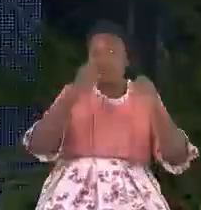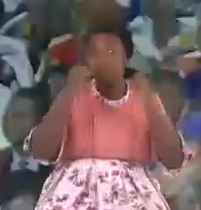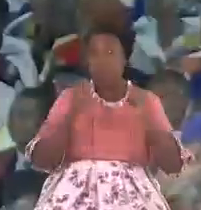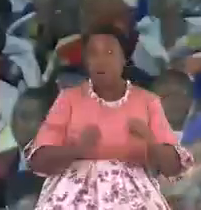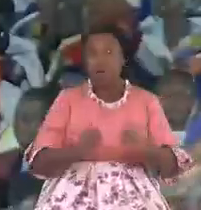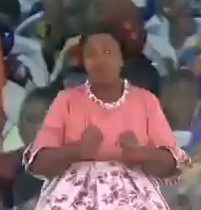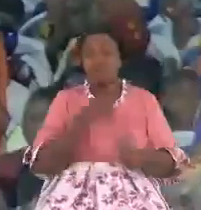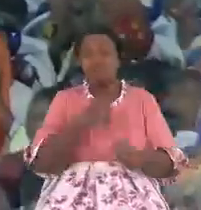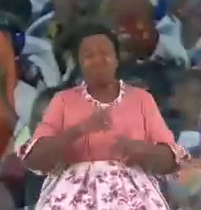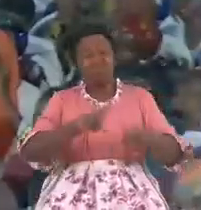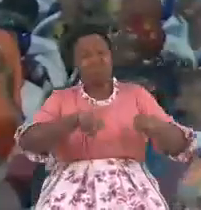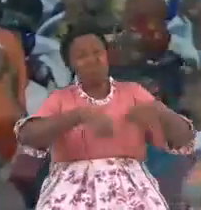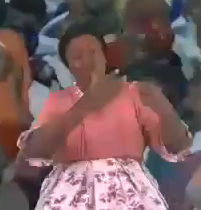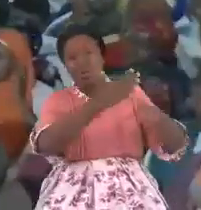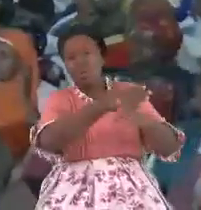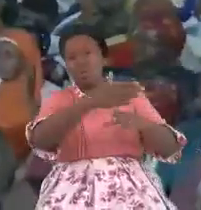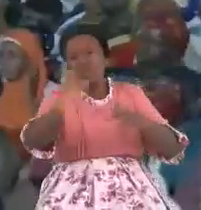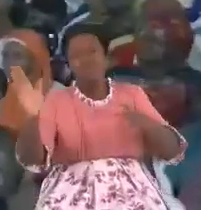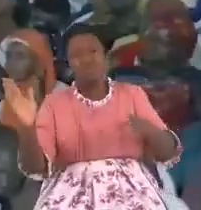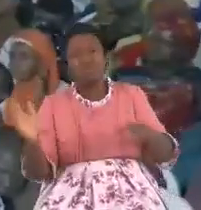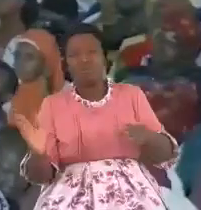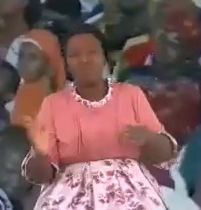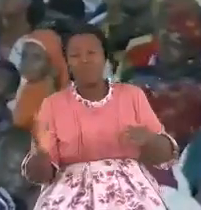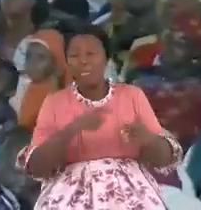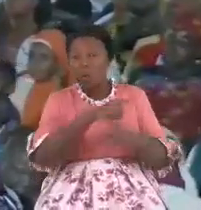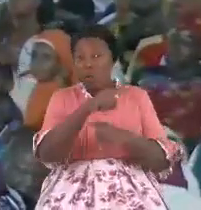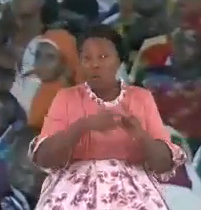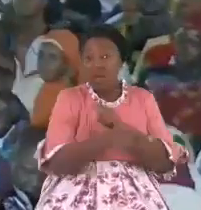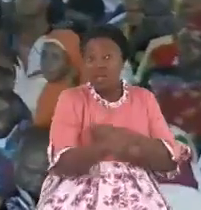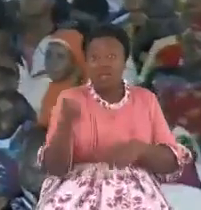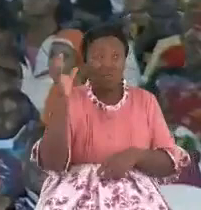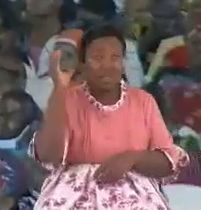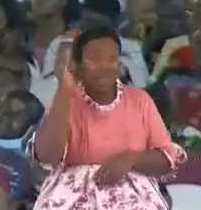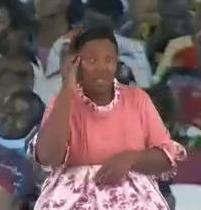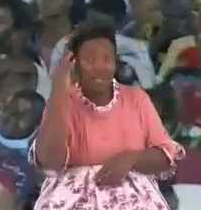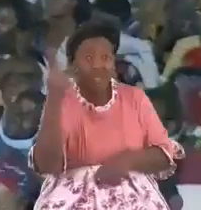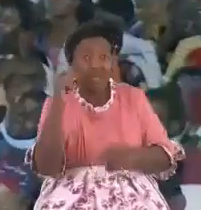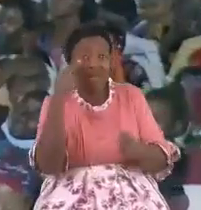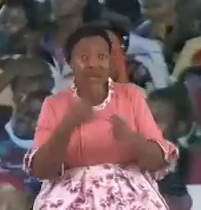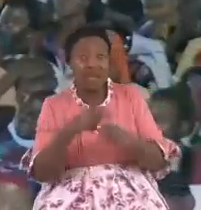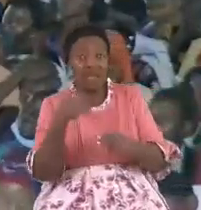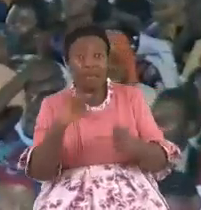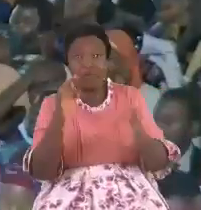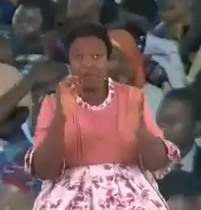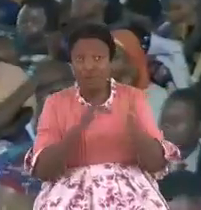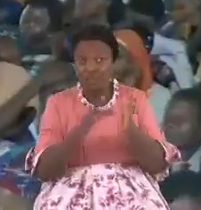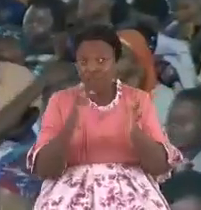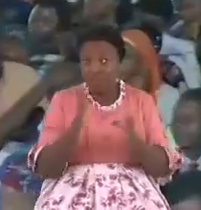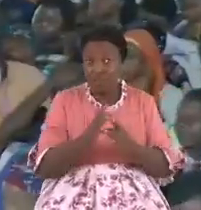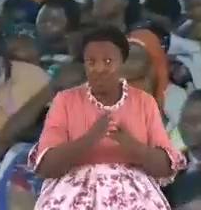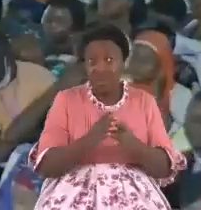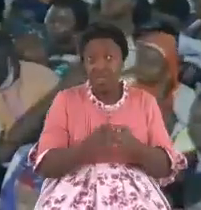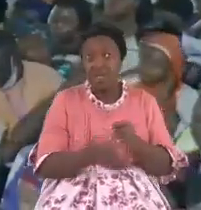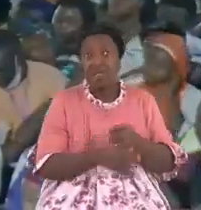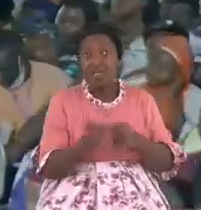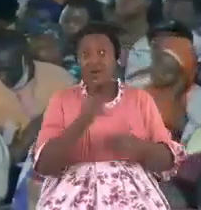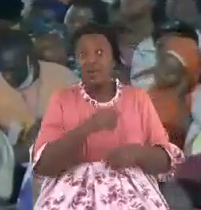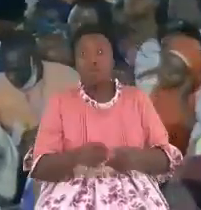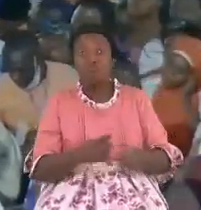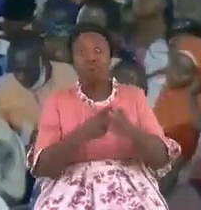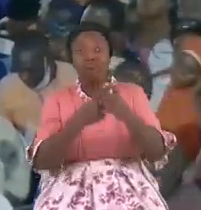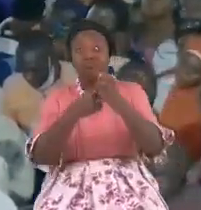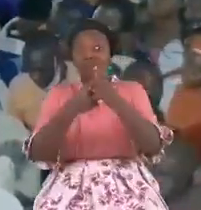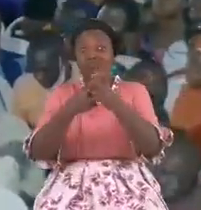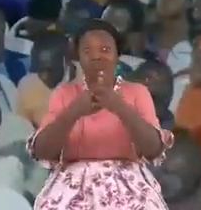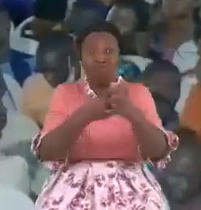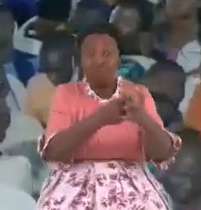way when you hear the name of jesus they will take to their feet they will run